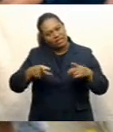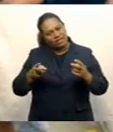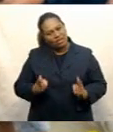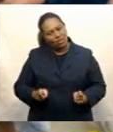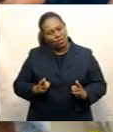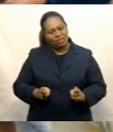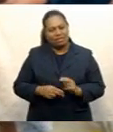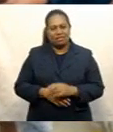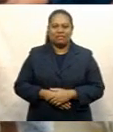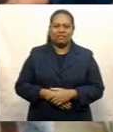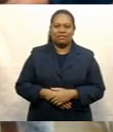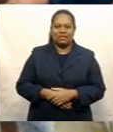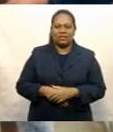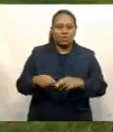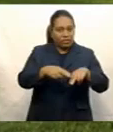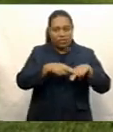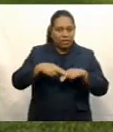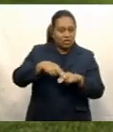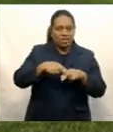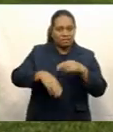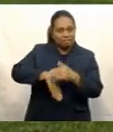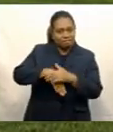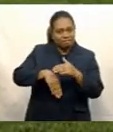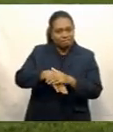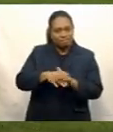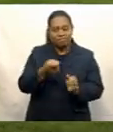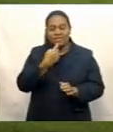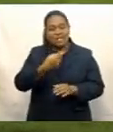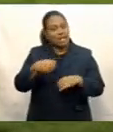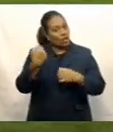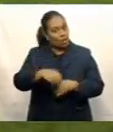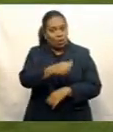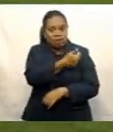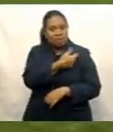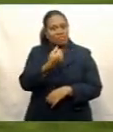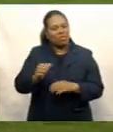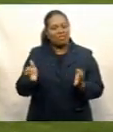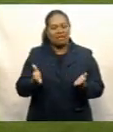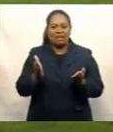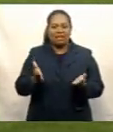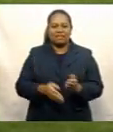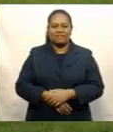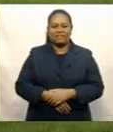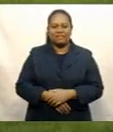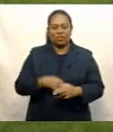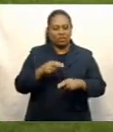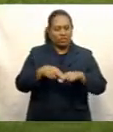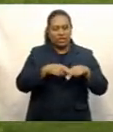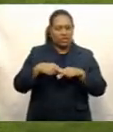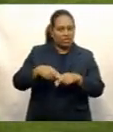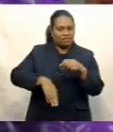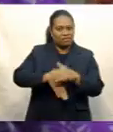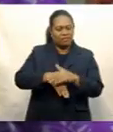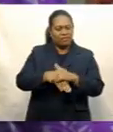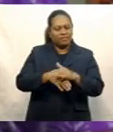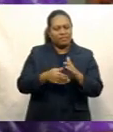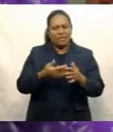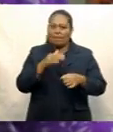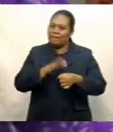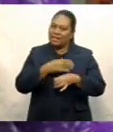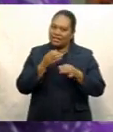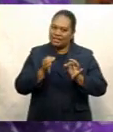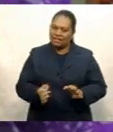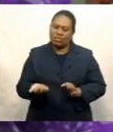now also Fiji football has stated that no jab, no play. So While Fiji FA has made its decision on vaccination known,